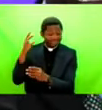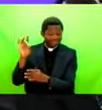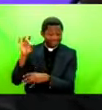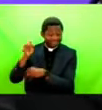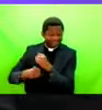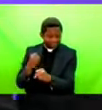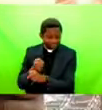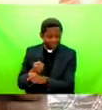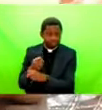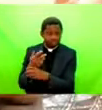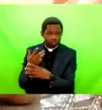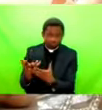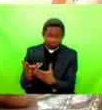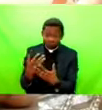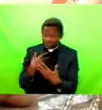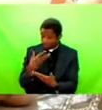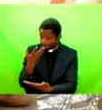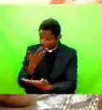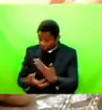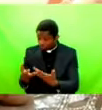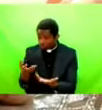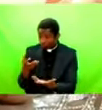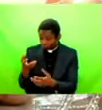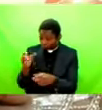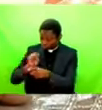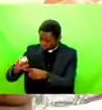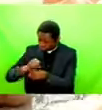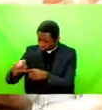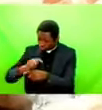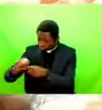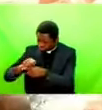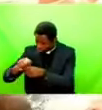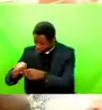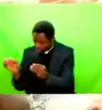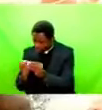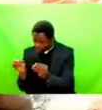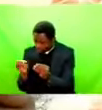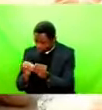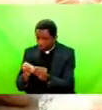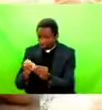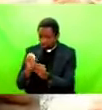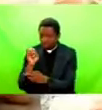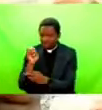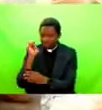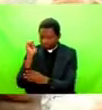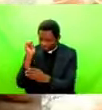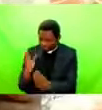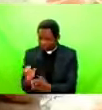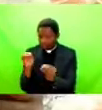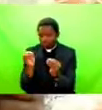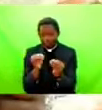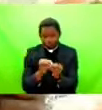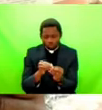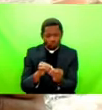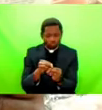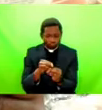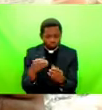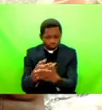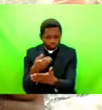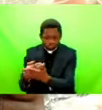many evangelists through prayer, training, and an exemplary life. Thousands of